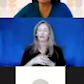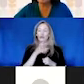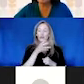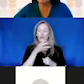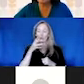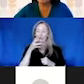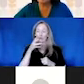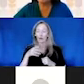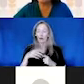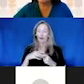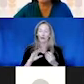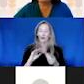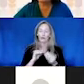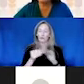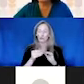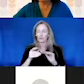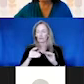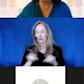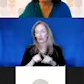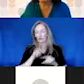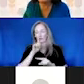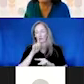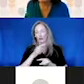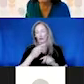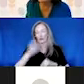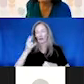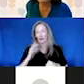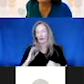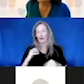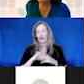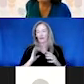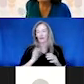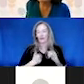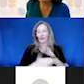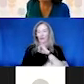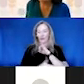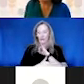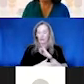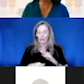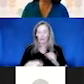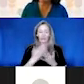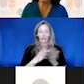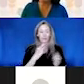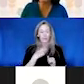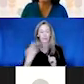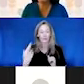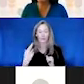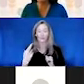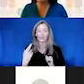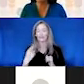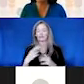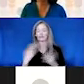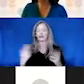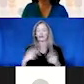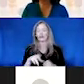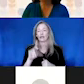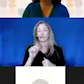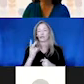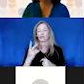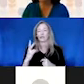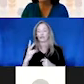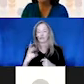county. What are some of the risks in Yavapai County? In 2017, Yavapai County had an infant